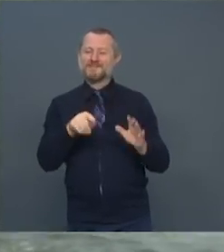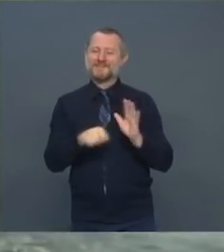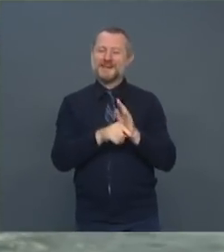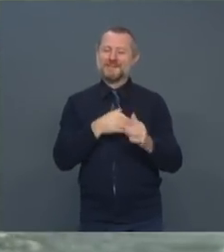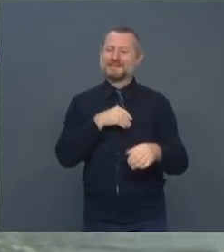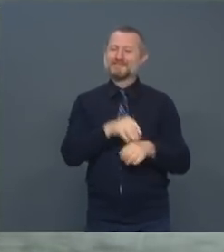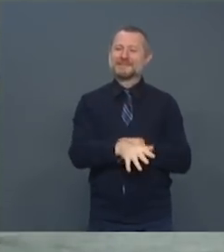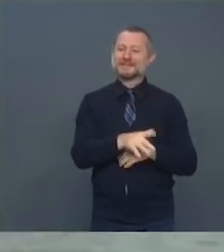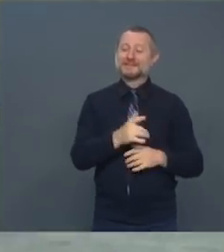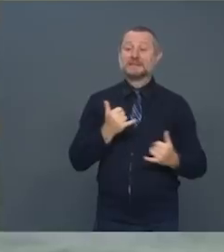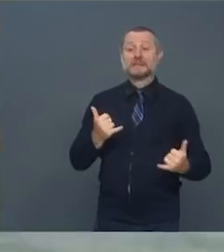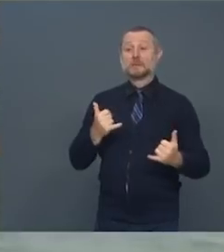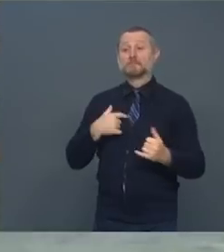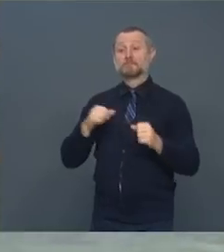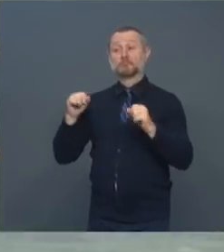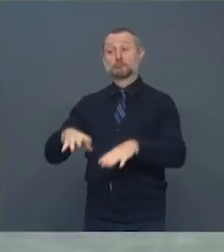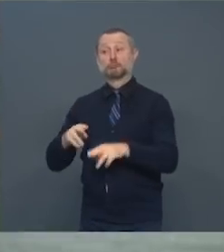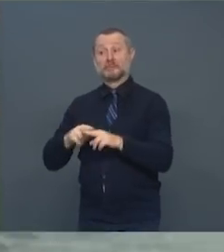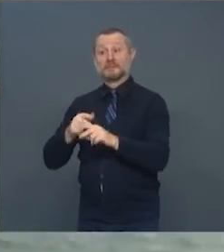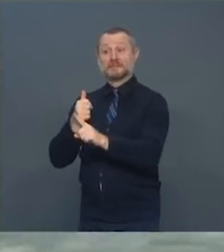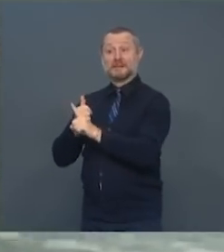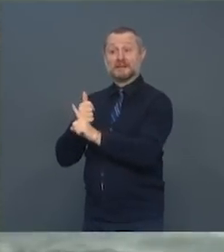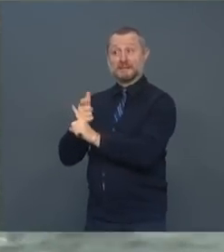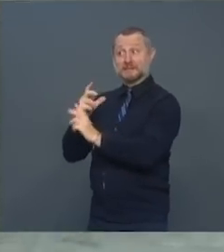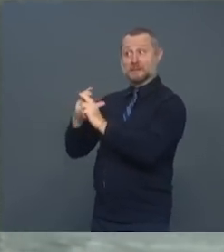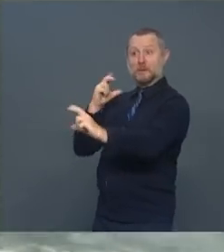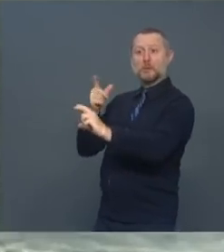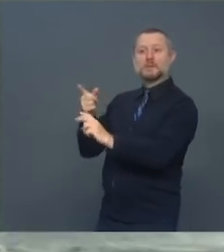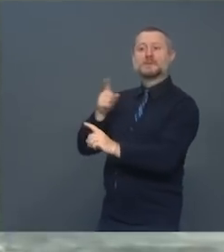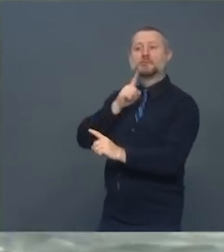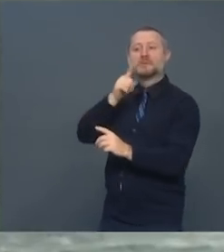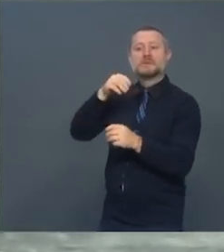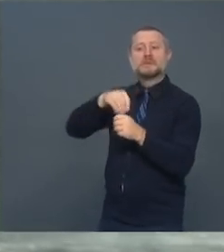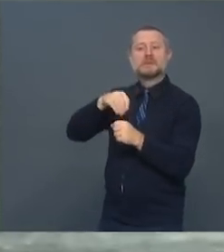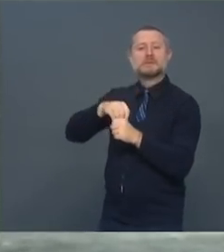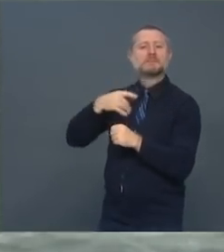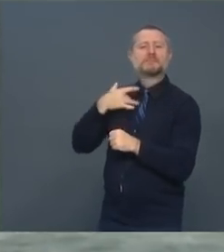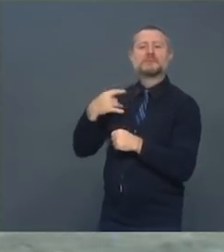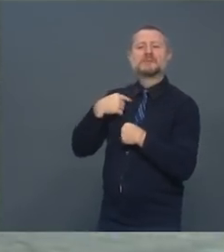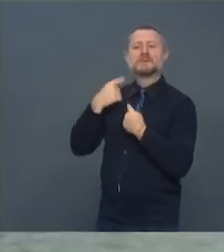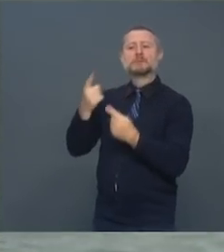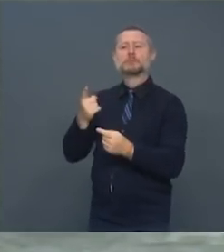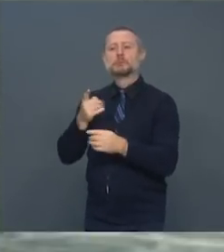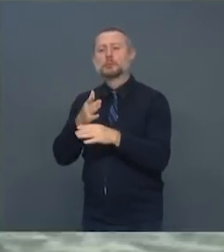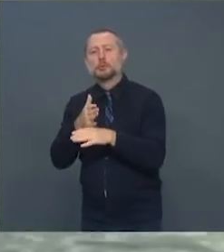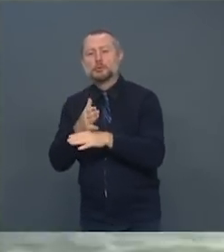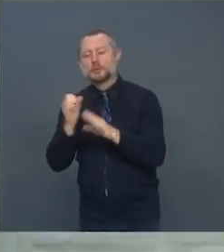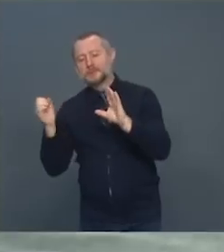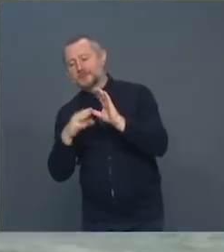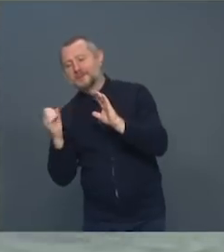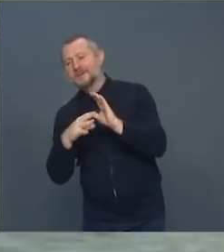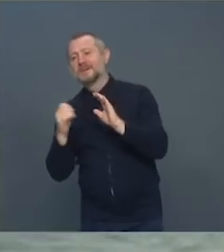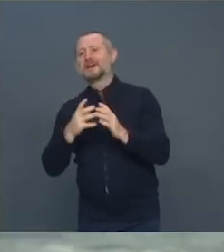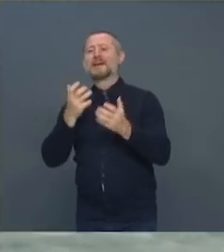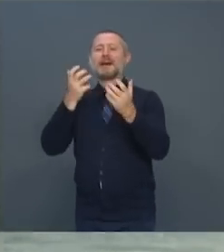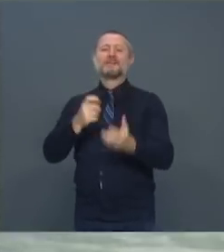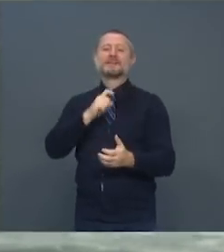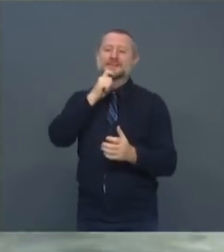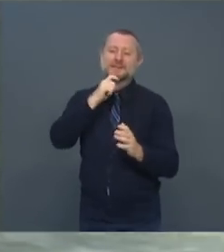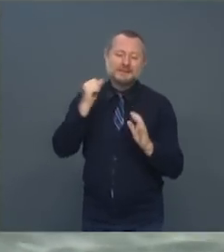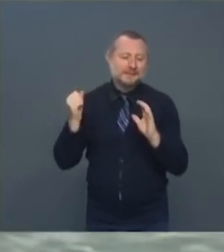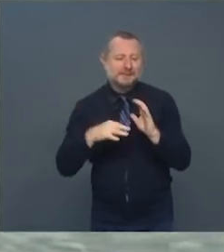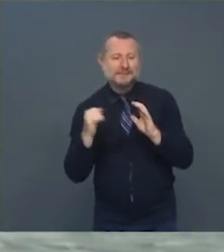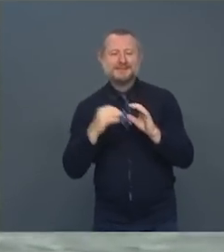these are rail cars that carry lumber, heavy material. They're all heavy steel. They'll